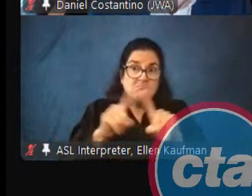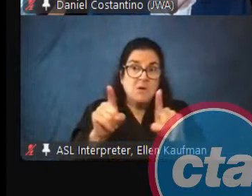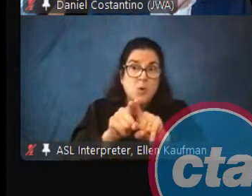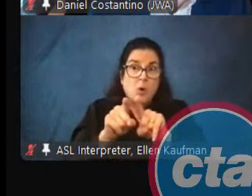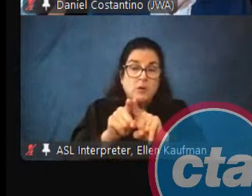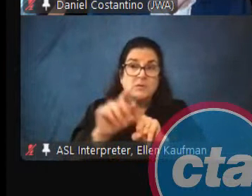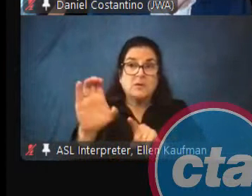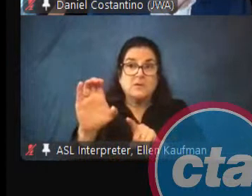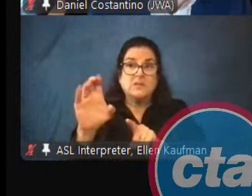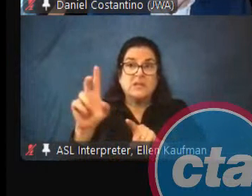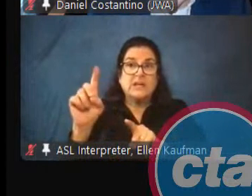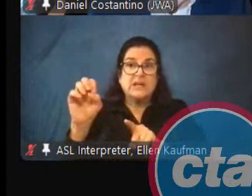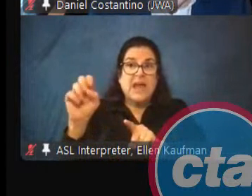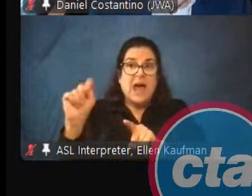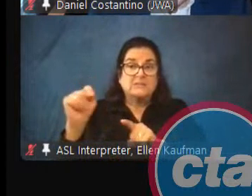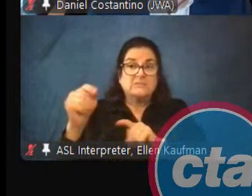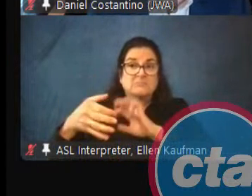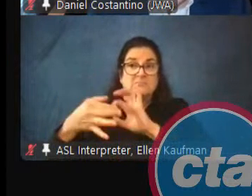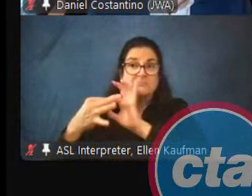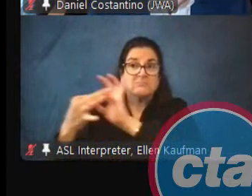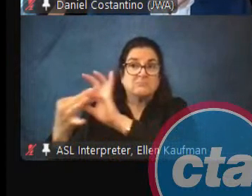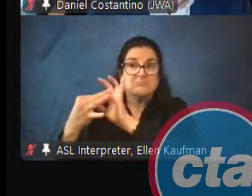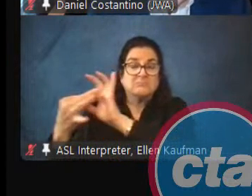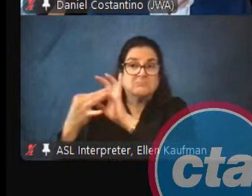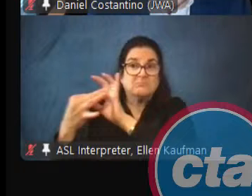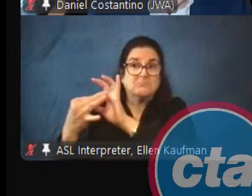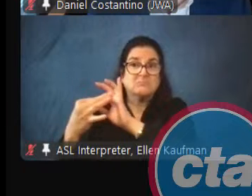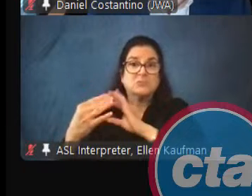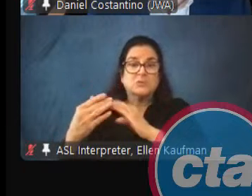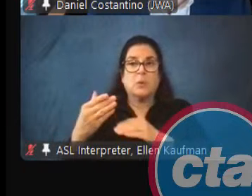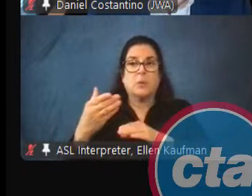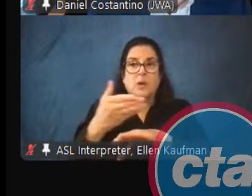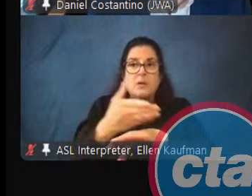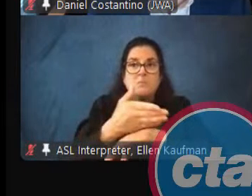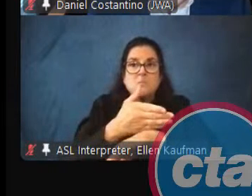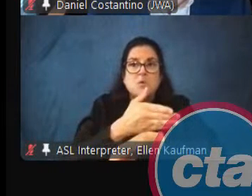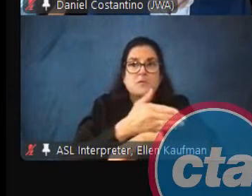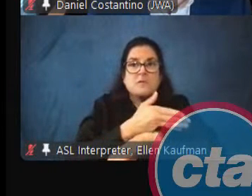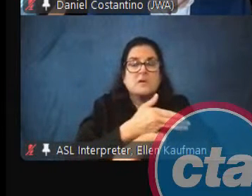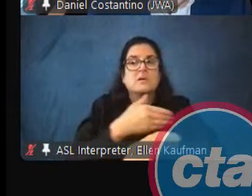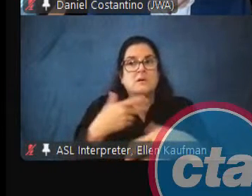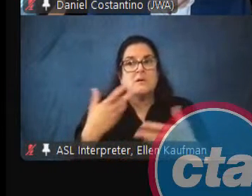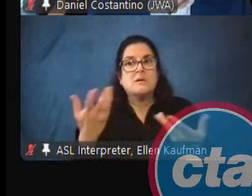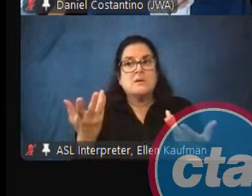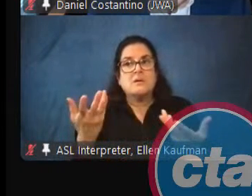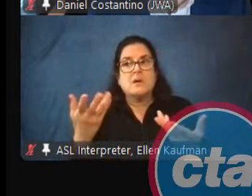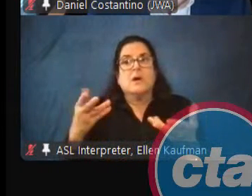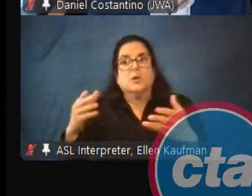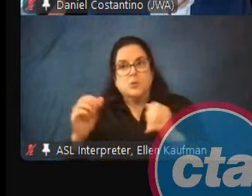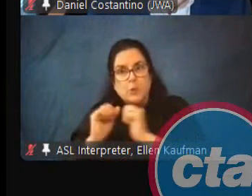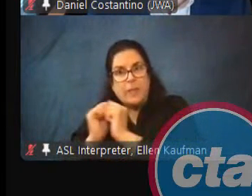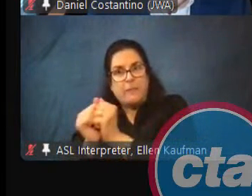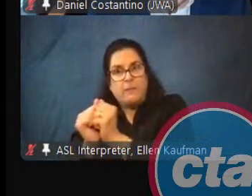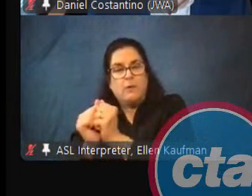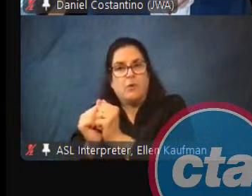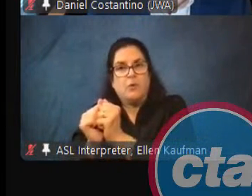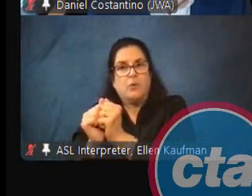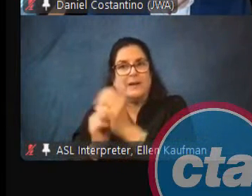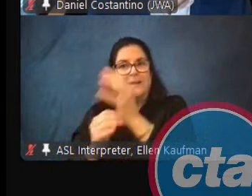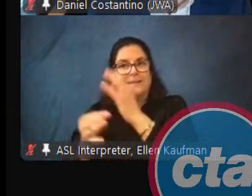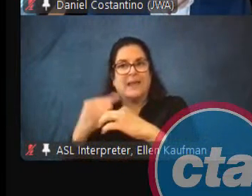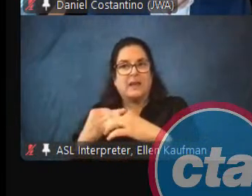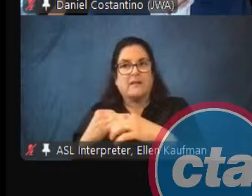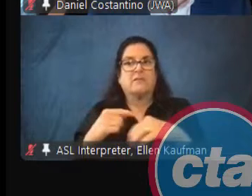that we're advancing things on a parallel track versus just waiting for this and then moving on to how do we start? Yeah, and